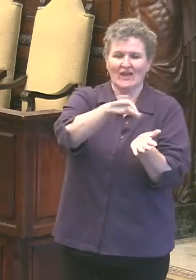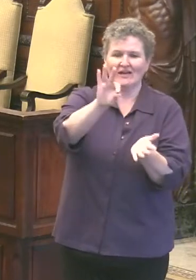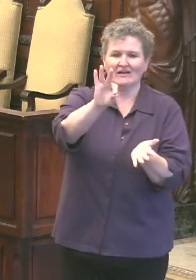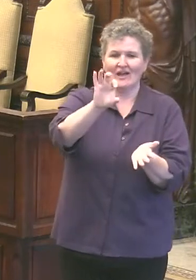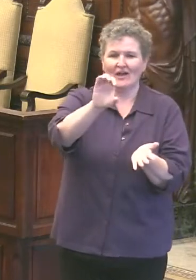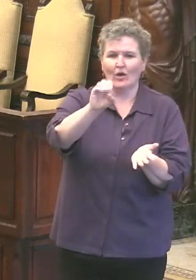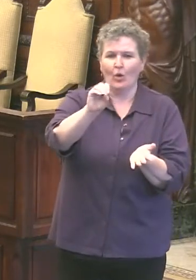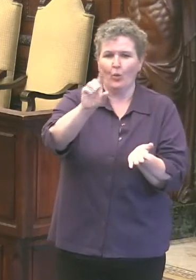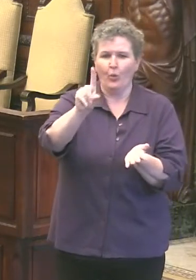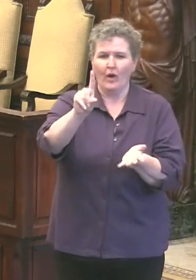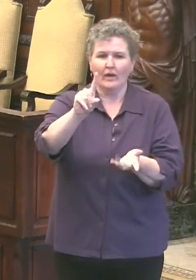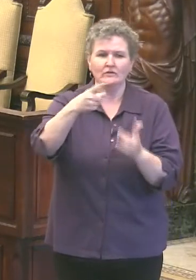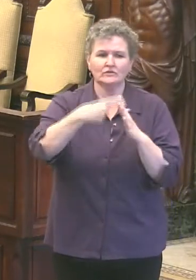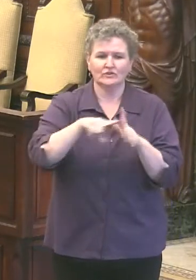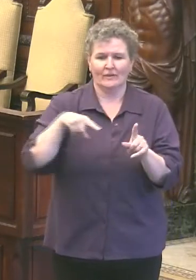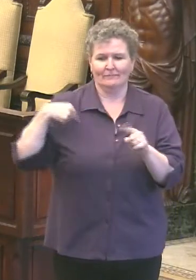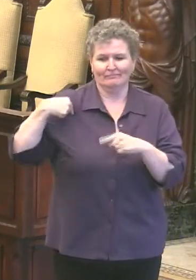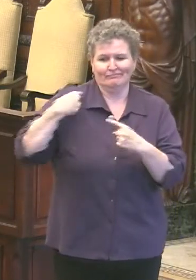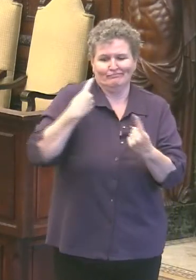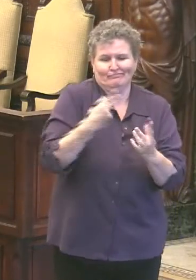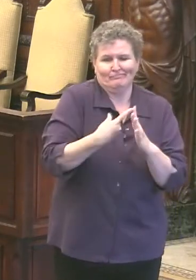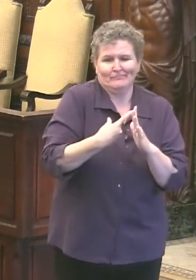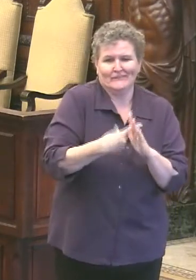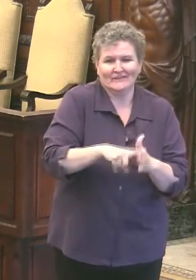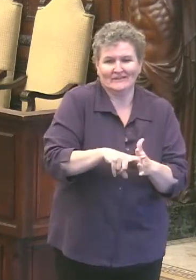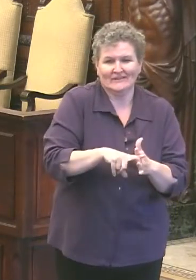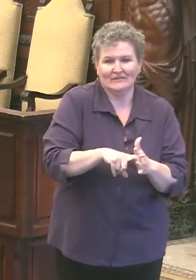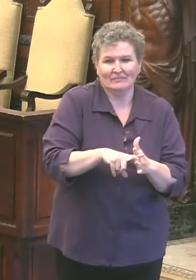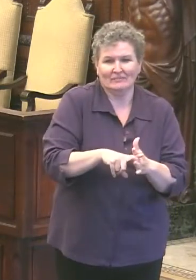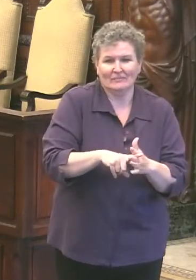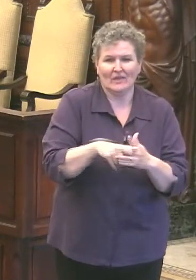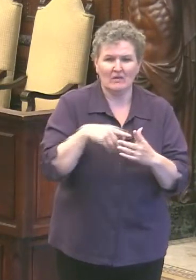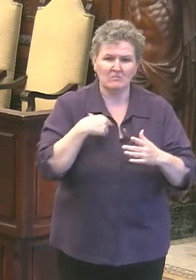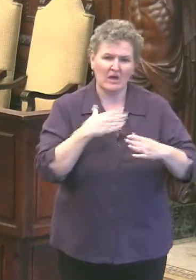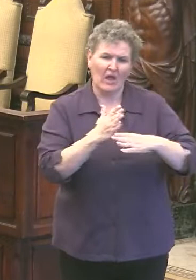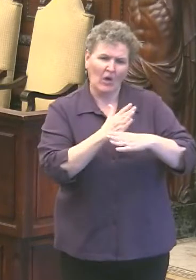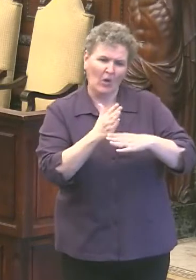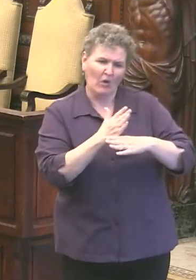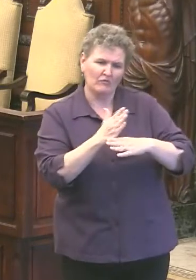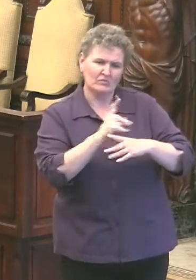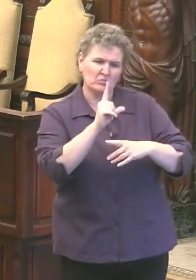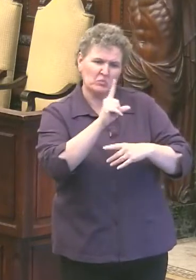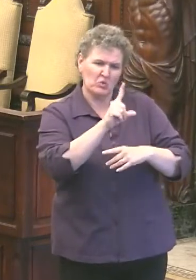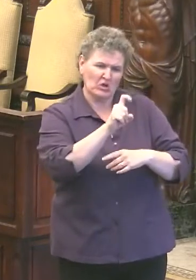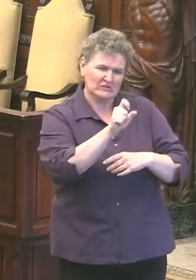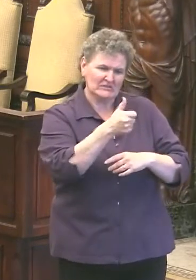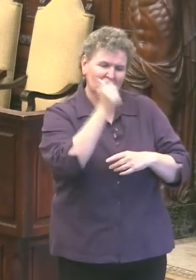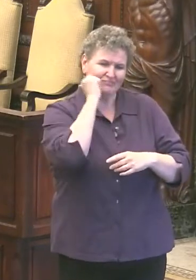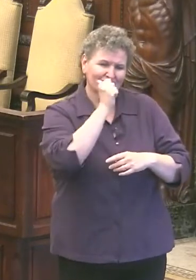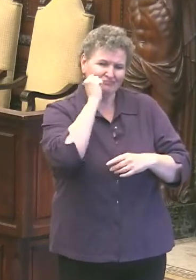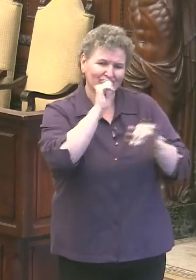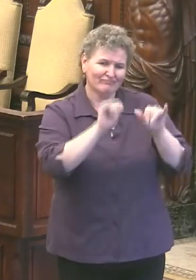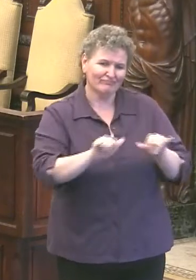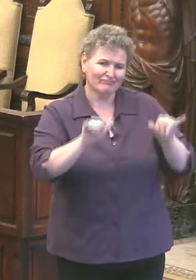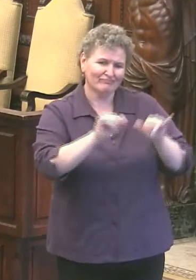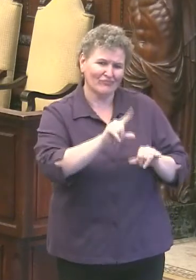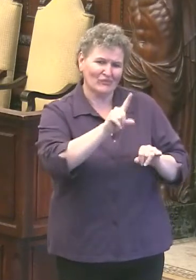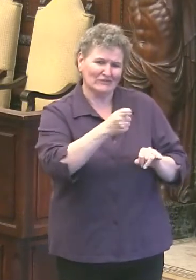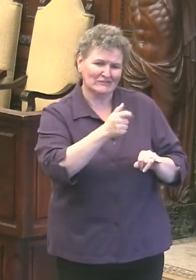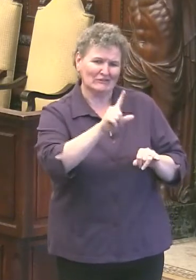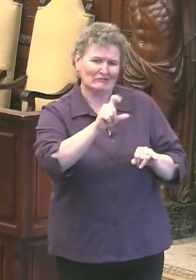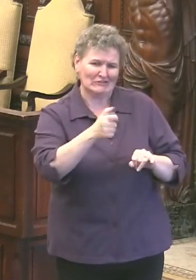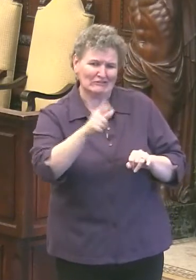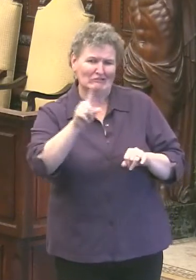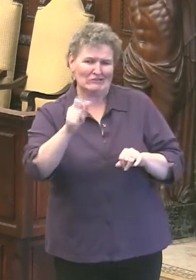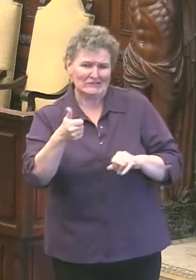in Philadelphia. Now, in the past week, we've averaged just a little more than 110 cases per day. That's the week that ended last Saturday,